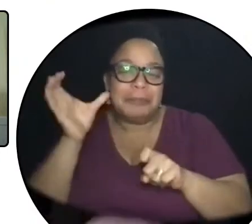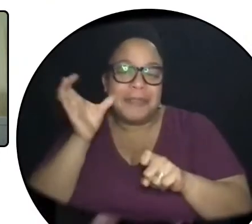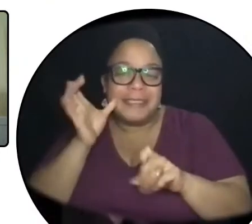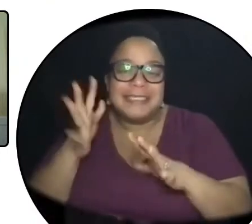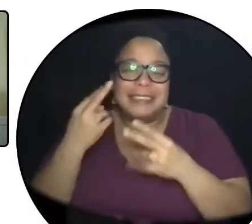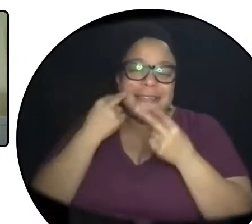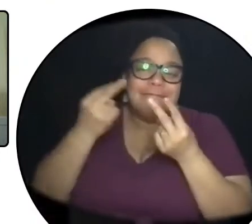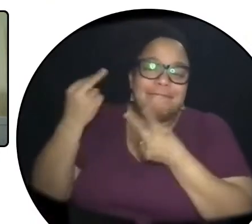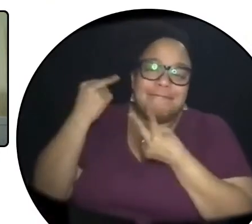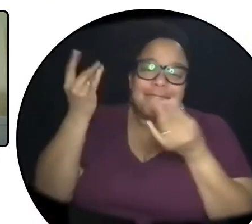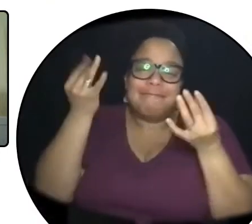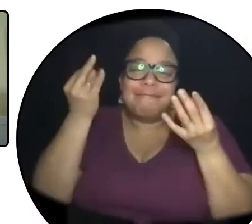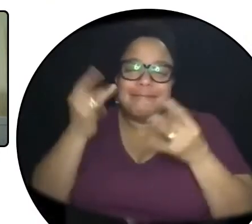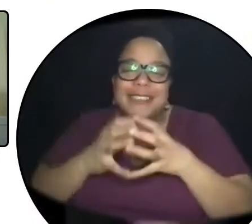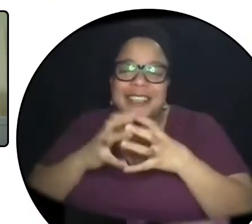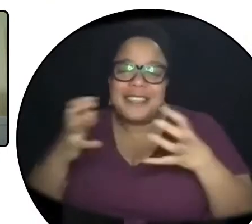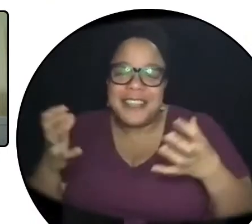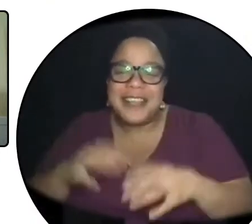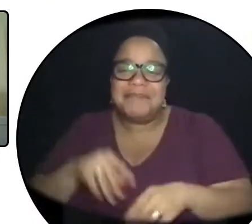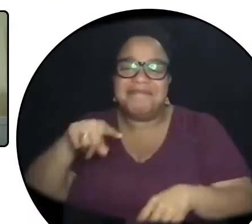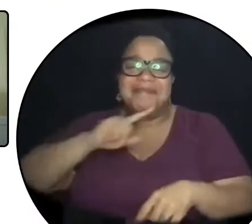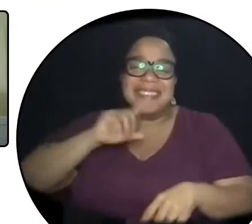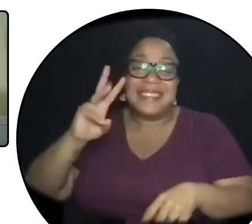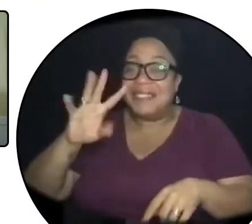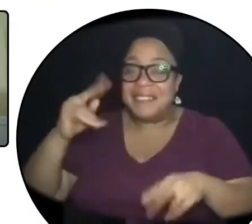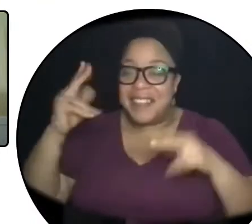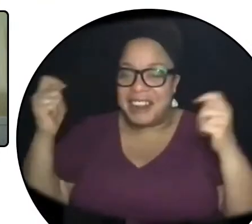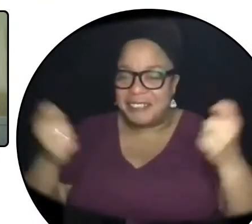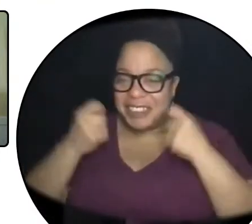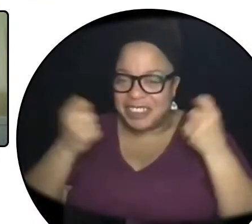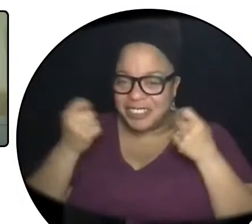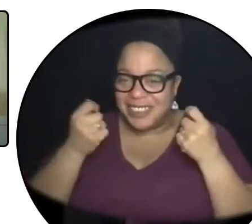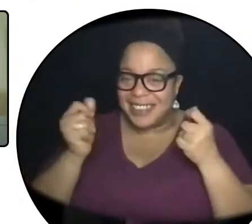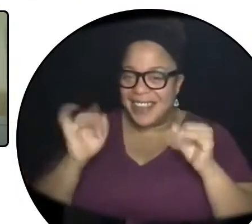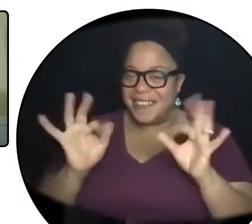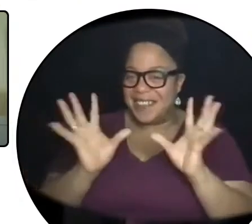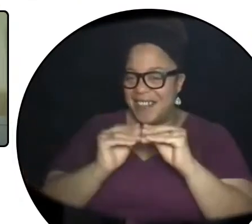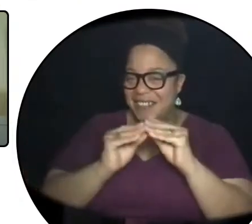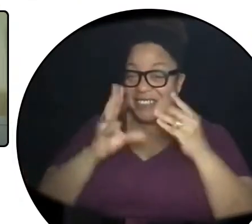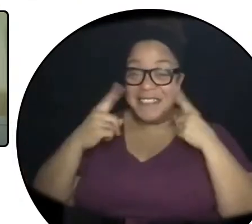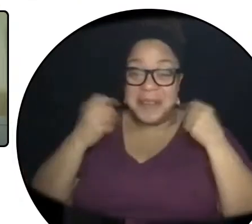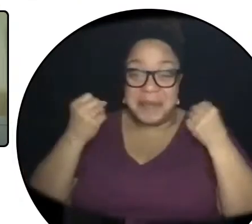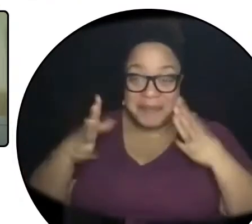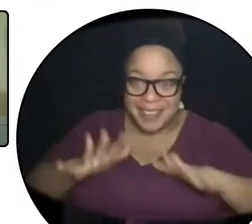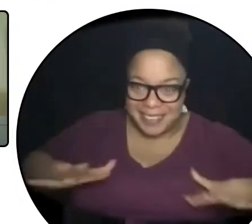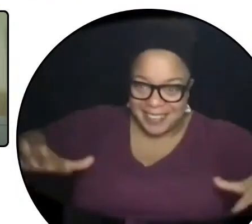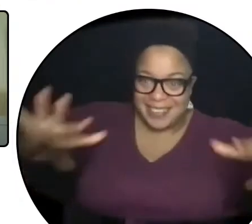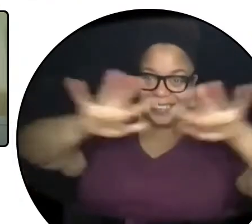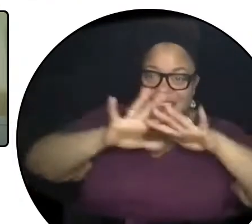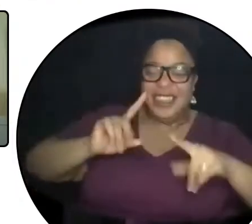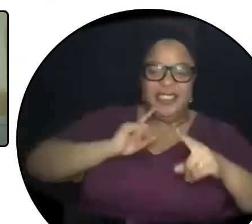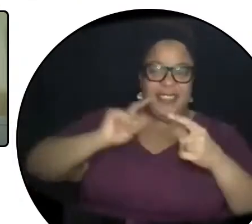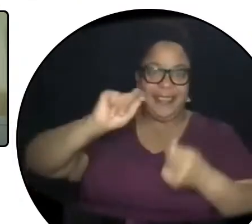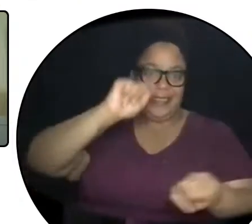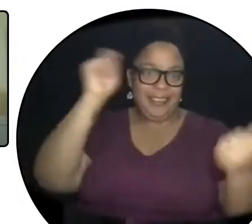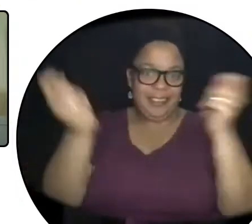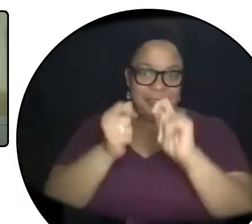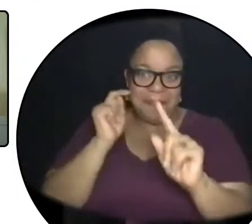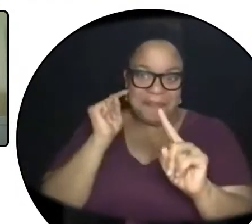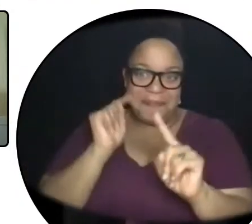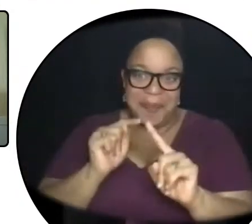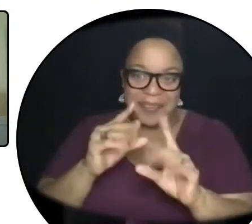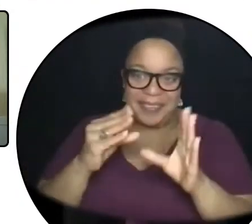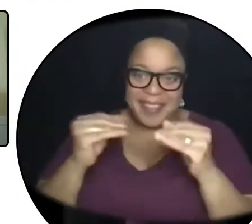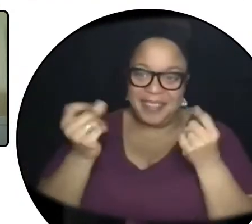things. And I also think about this question, and this makes me think about something you brought up, Lorgia, in terms of these communities